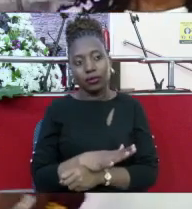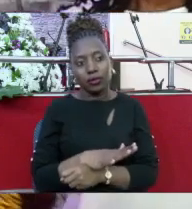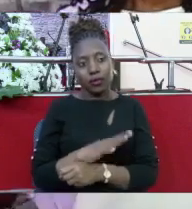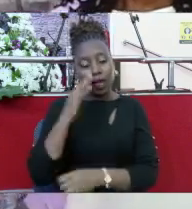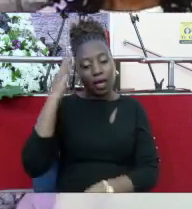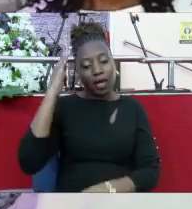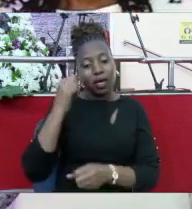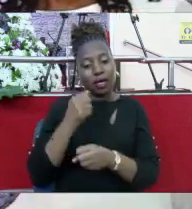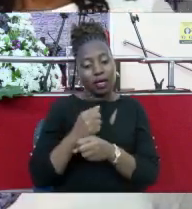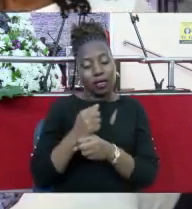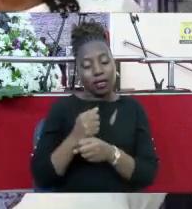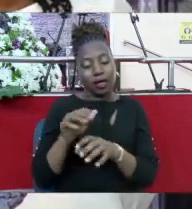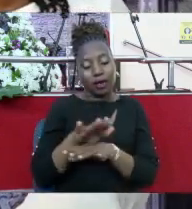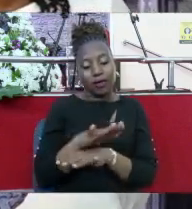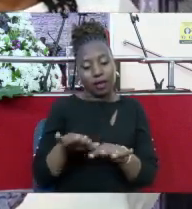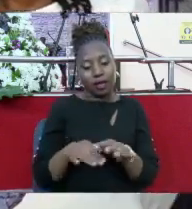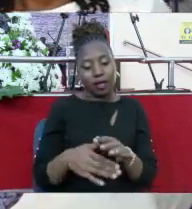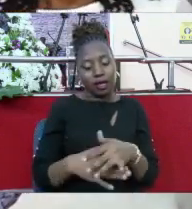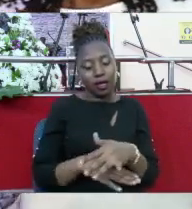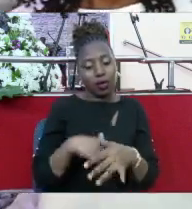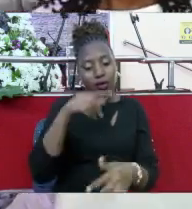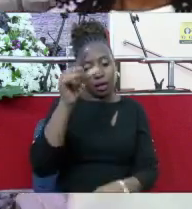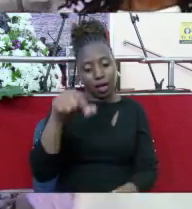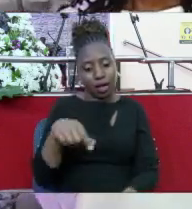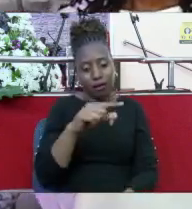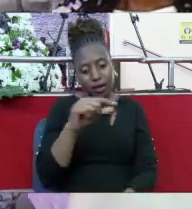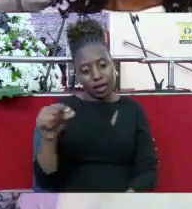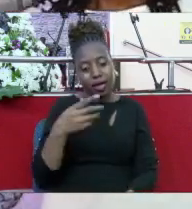He wants you to walk in those blessings.